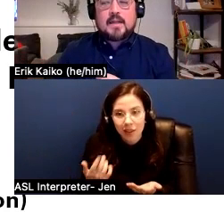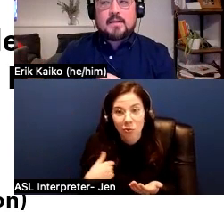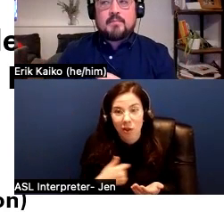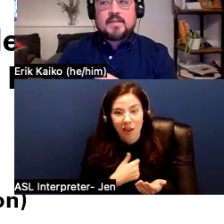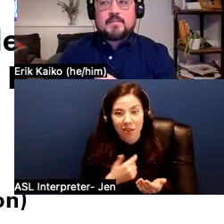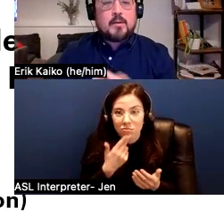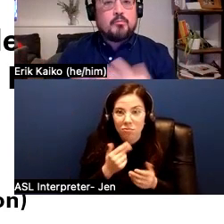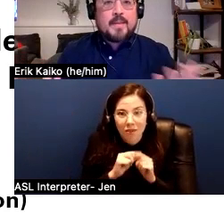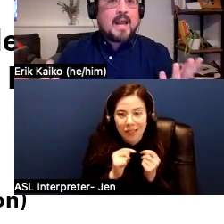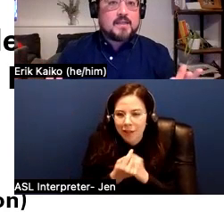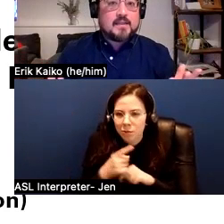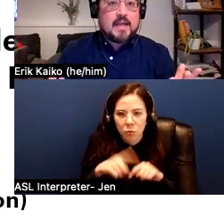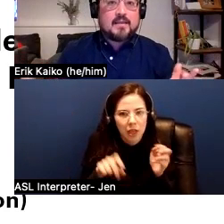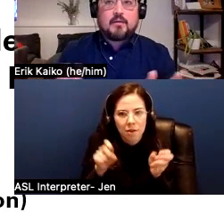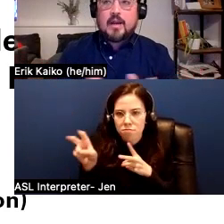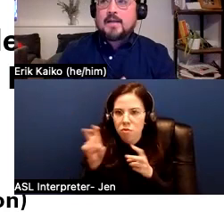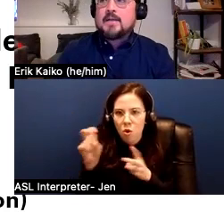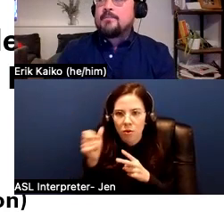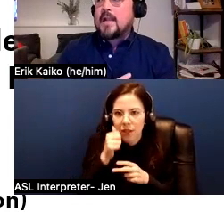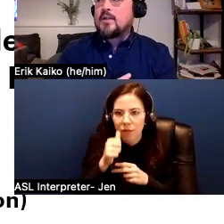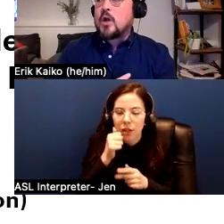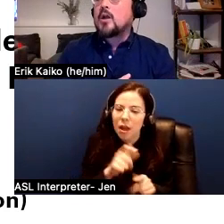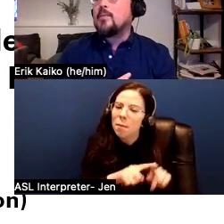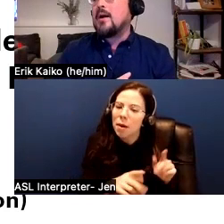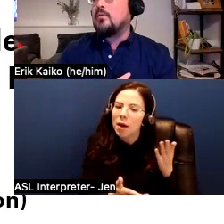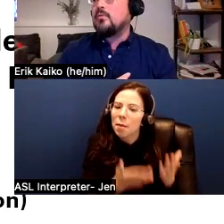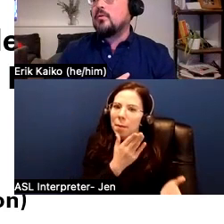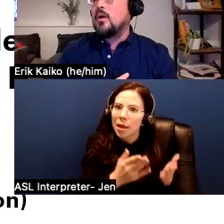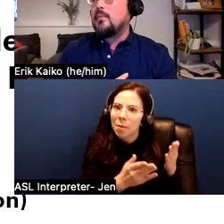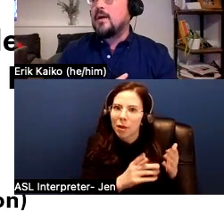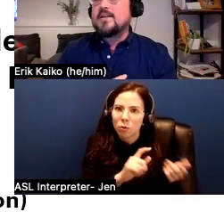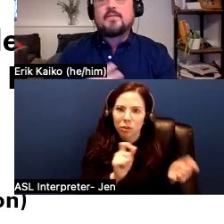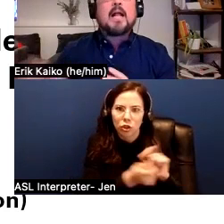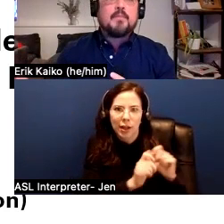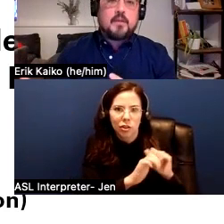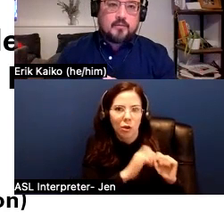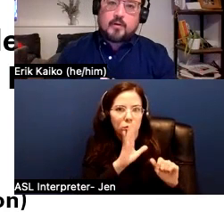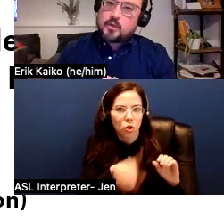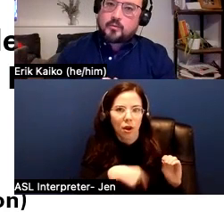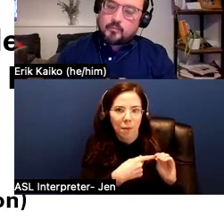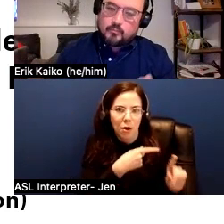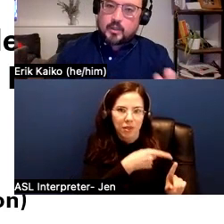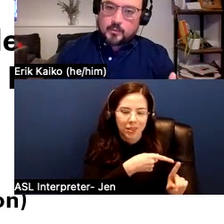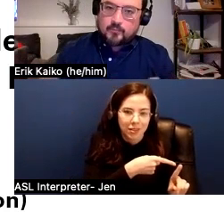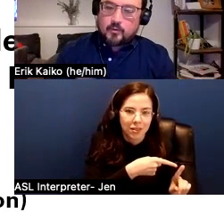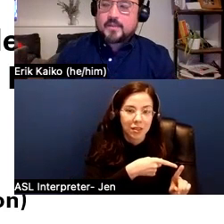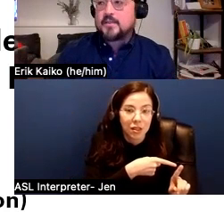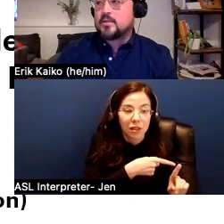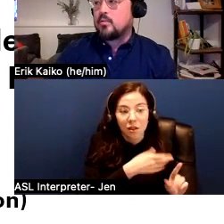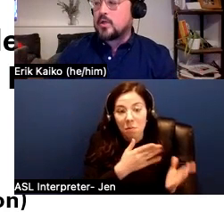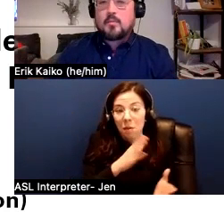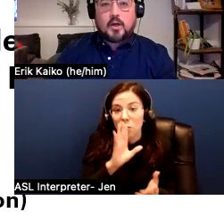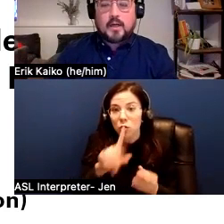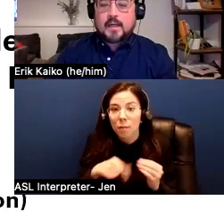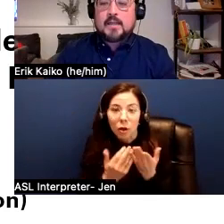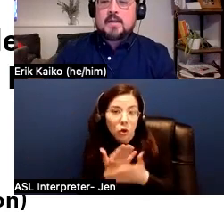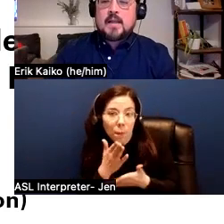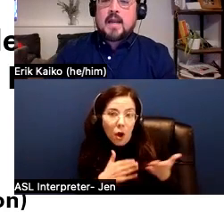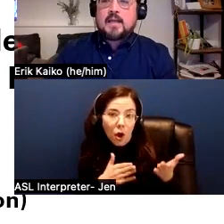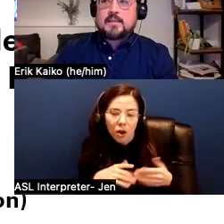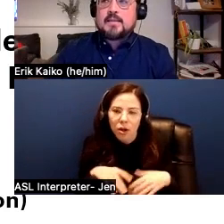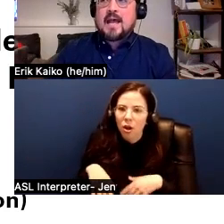but it means maybe repackaging that thing, right? Can you talk about a different element of what your performance is or what you're